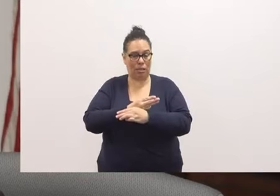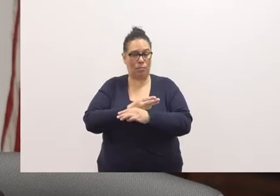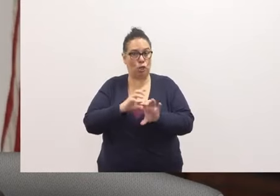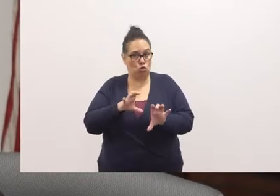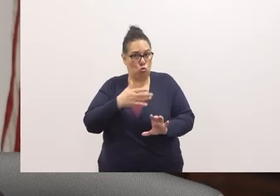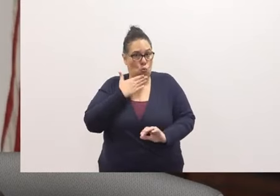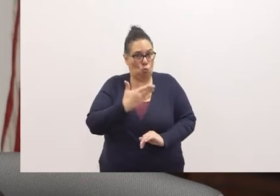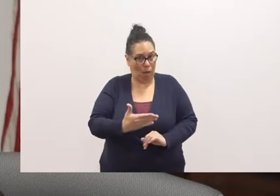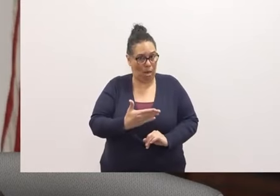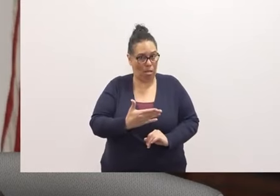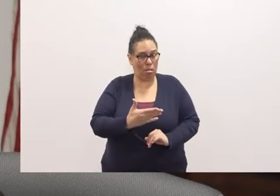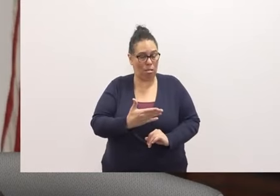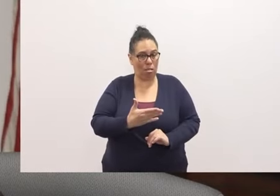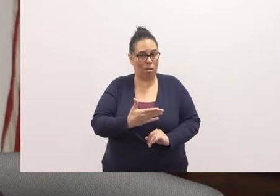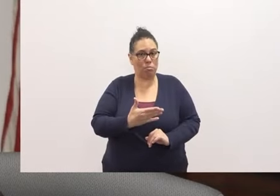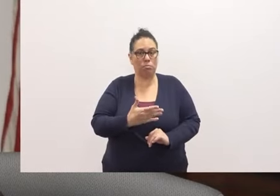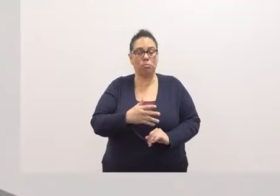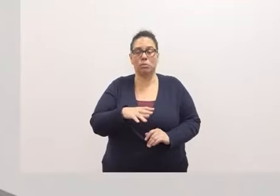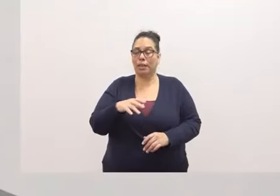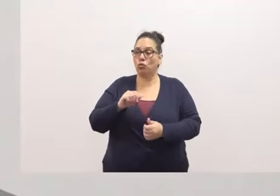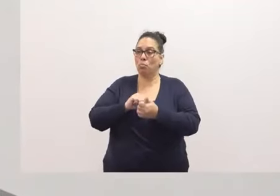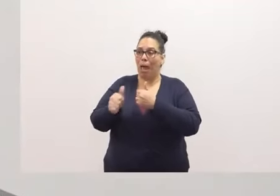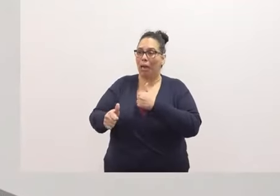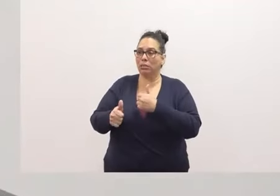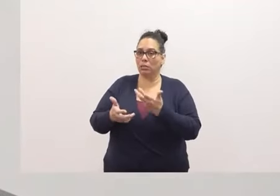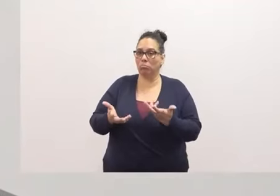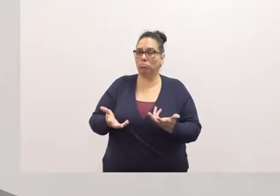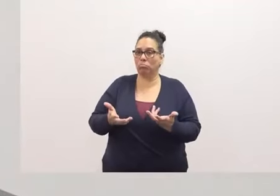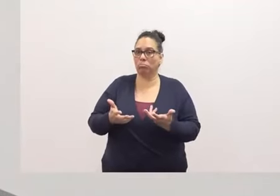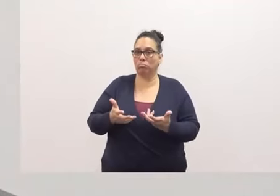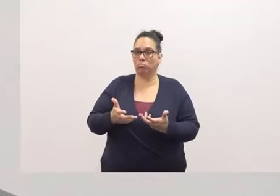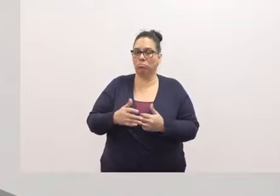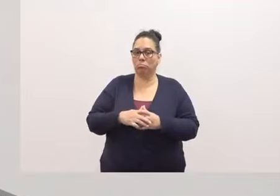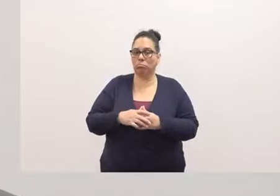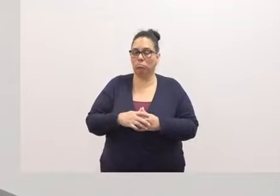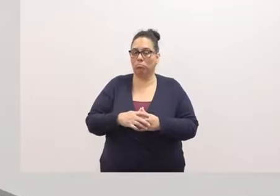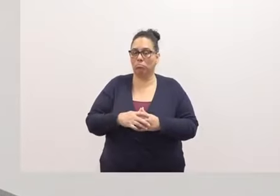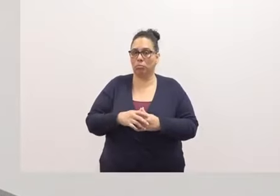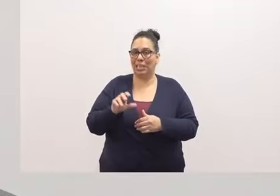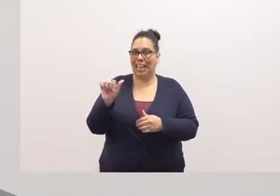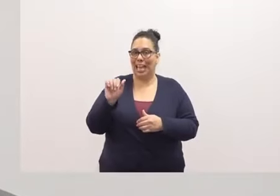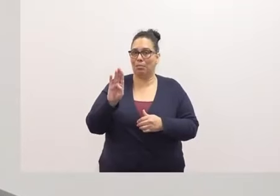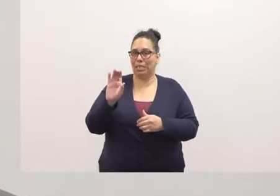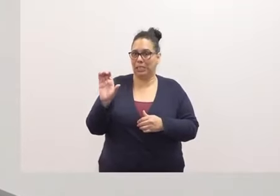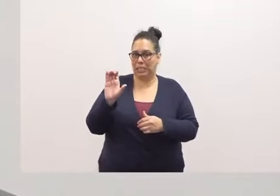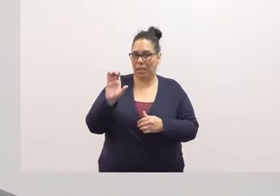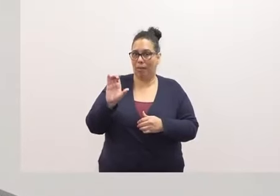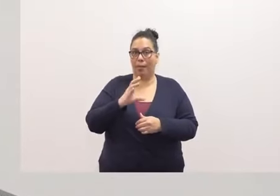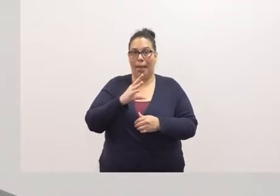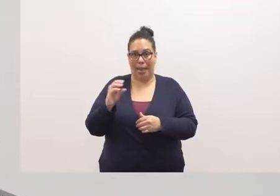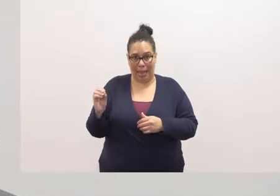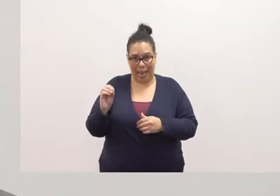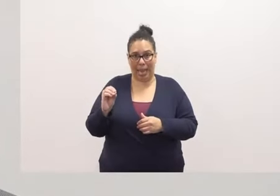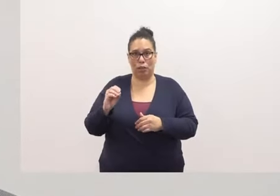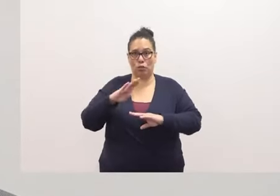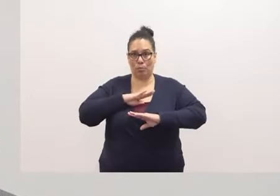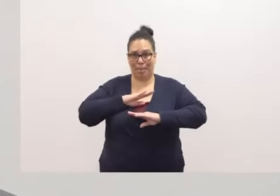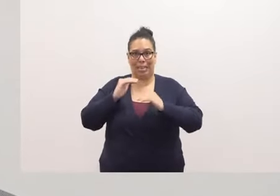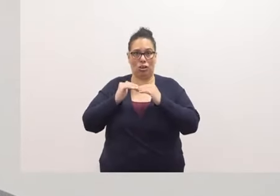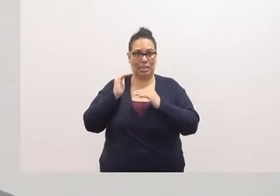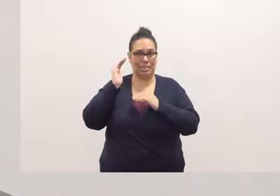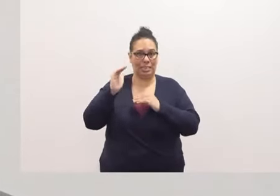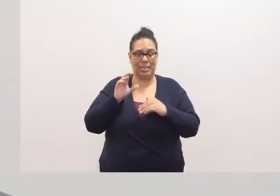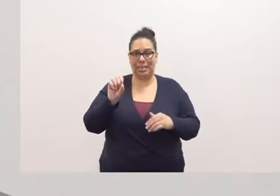in seventh grade math? Yeah, if you pass Math 7, straight Math 7 with an A, B, or C, and you meet or exceed